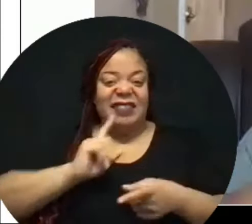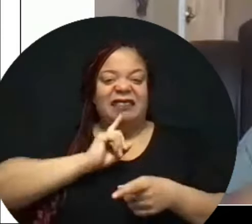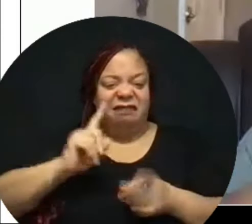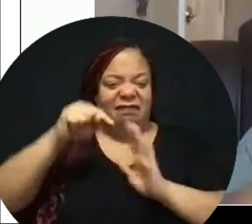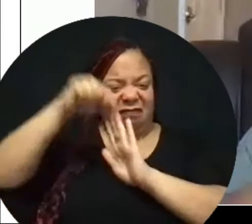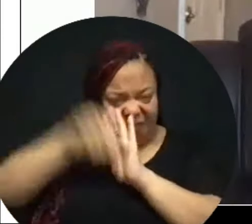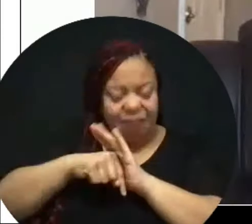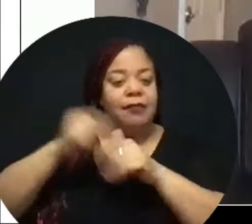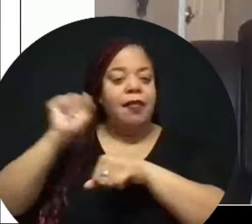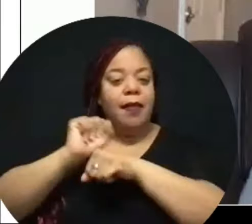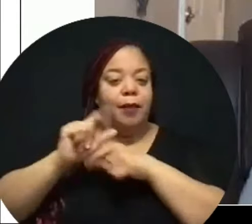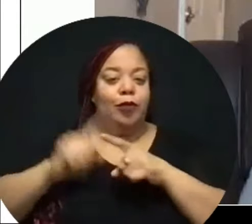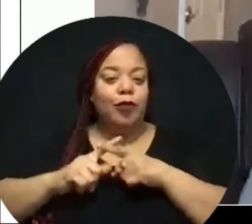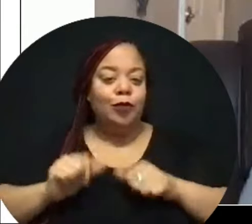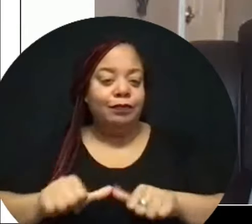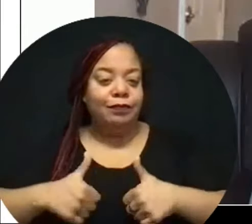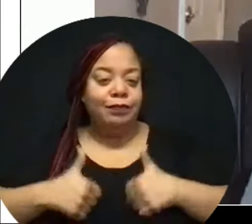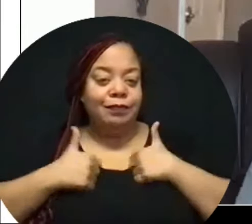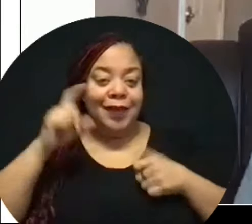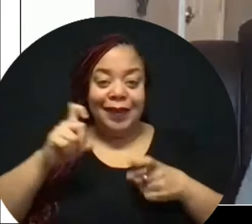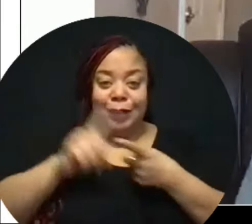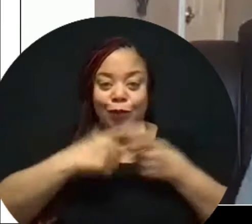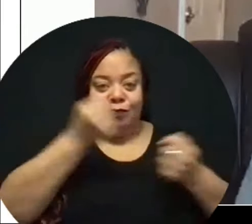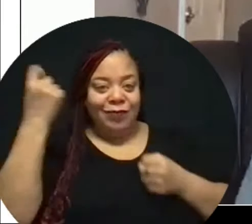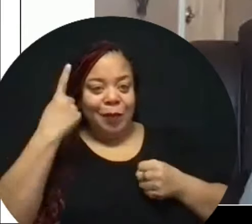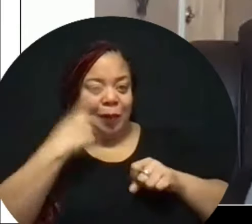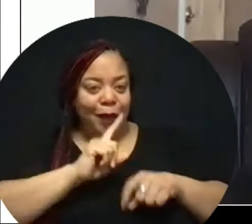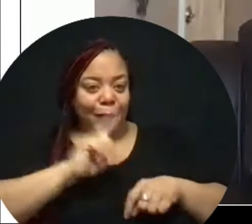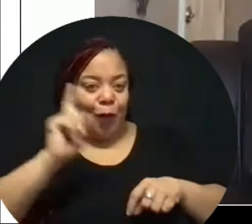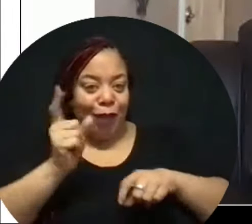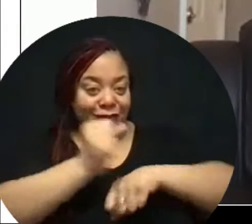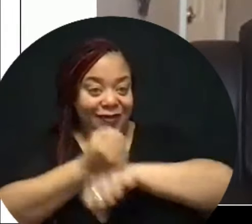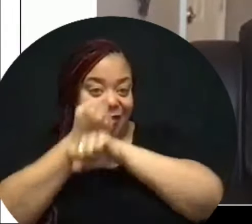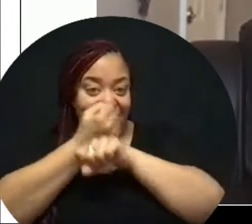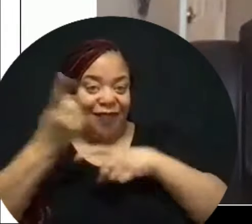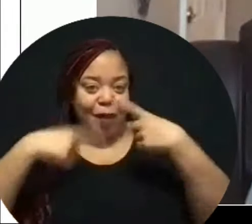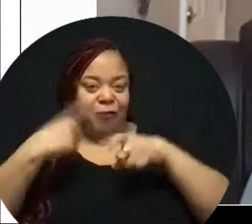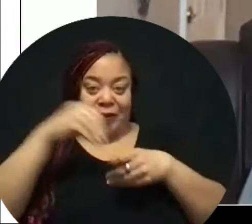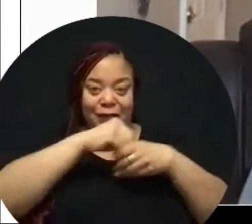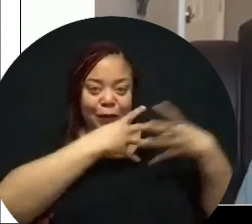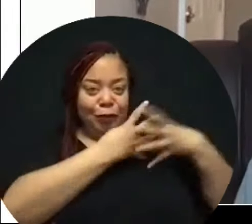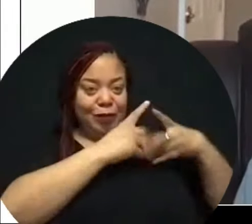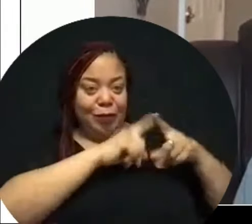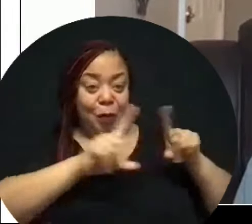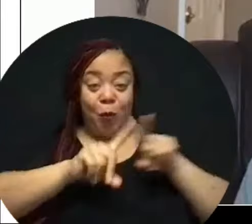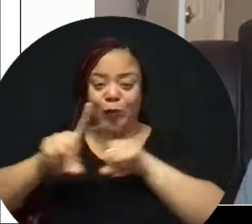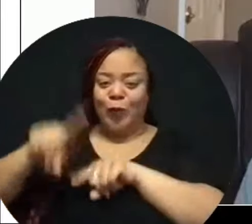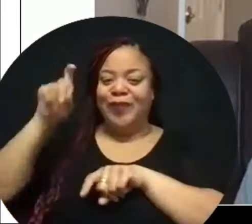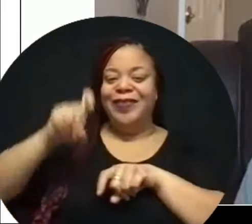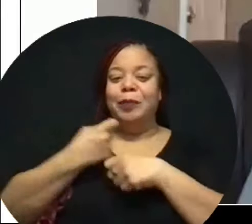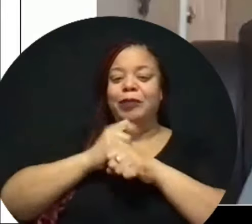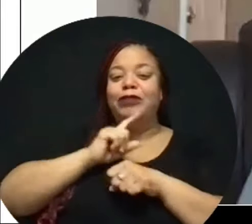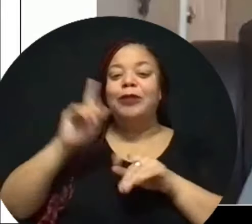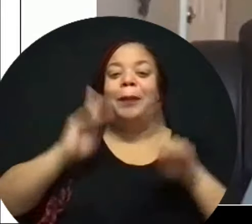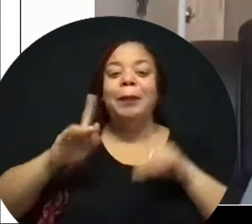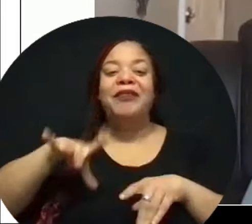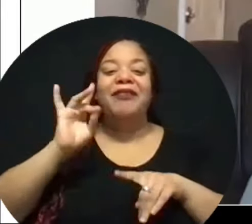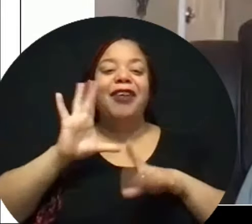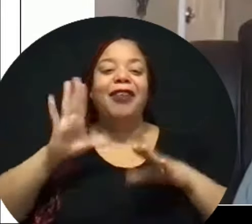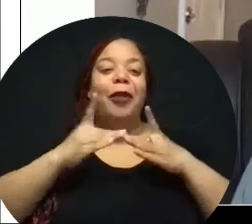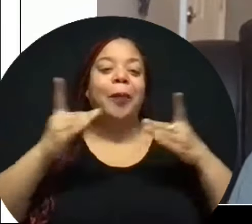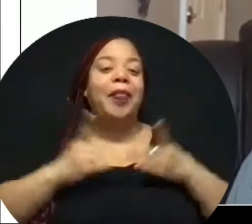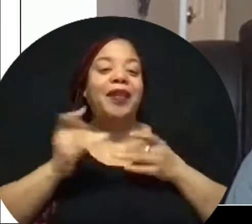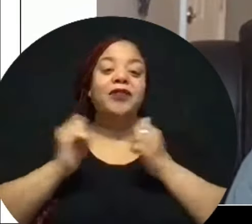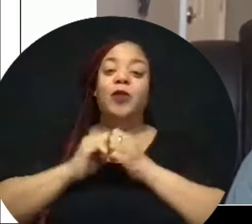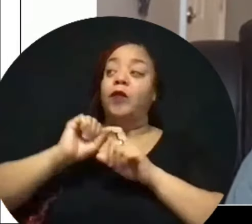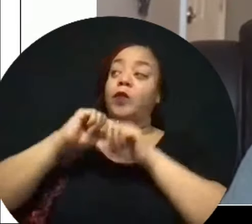them. And that means being slaves and being impoverished, being the service workers at best if you're lucky. And one of the